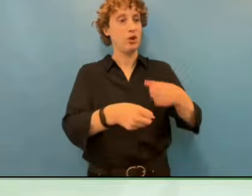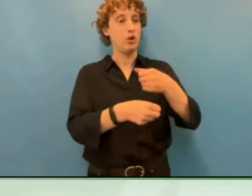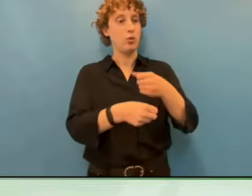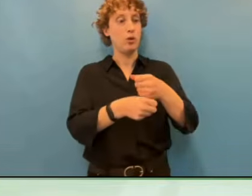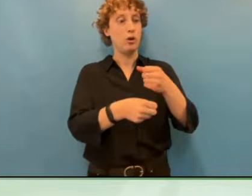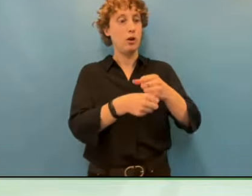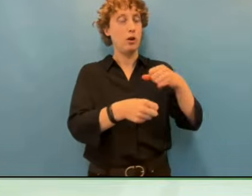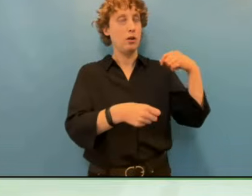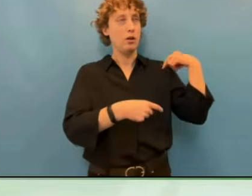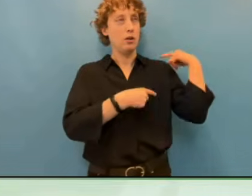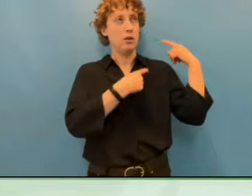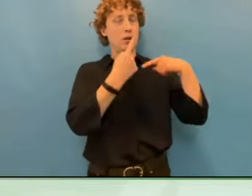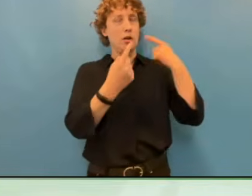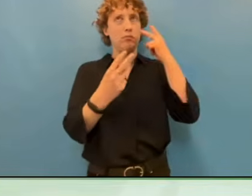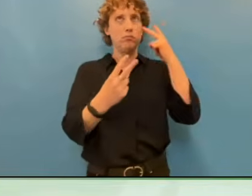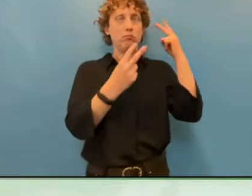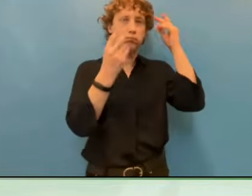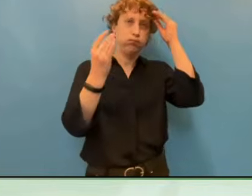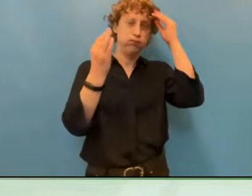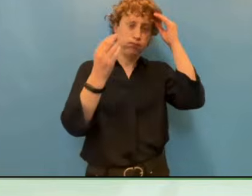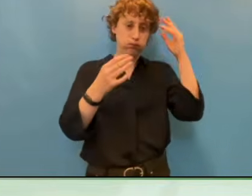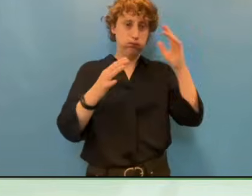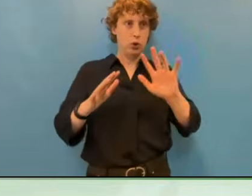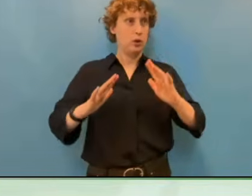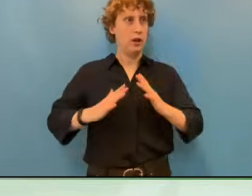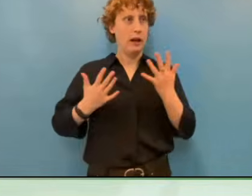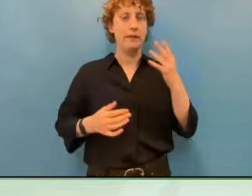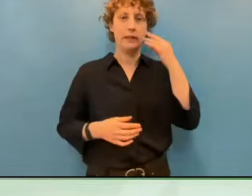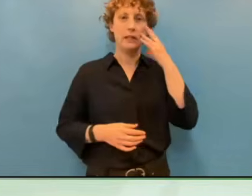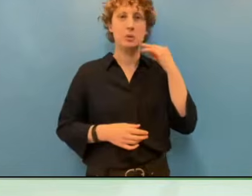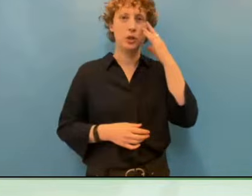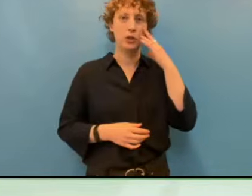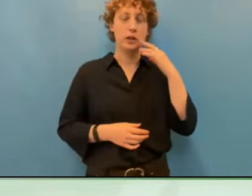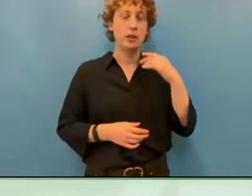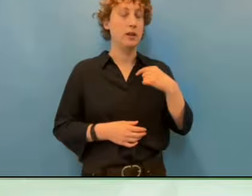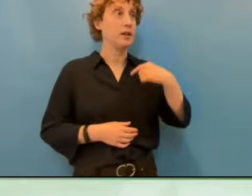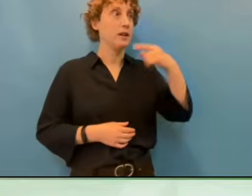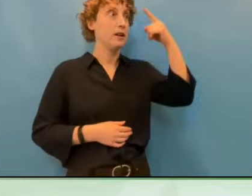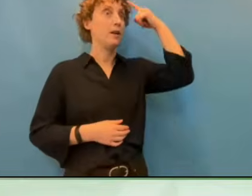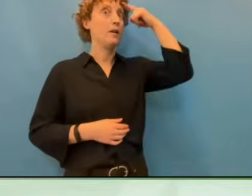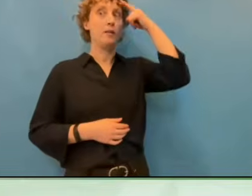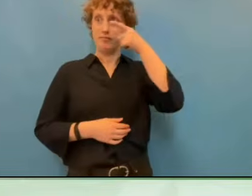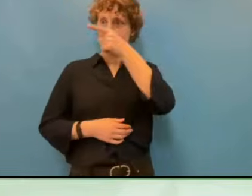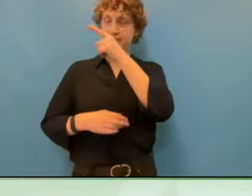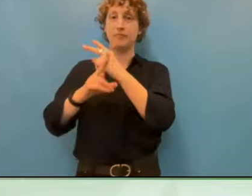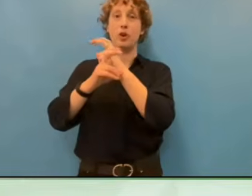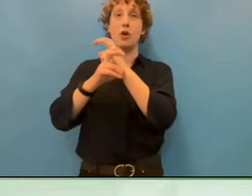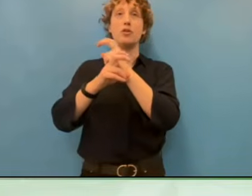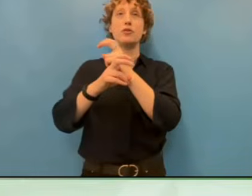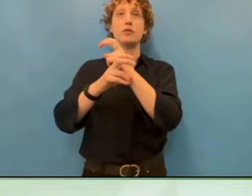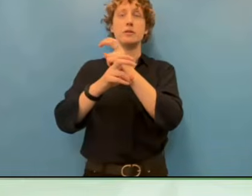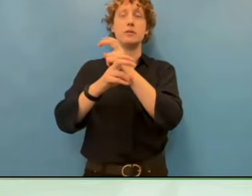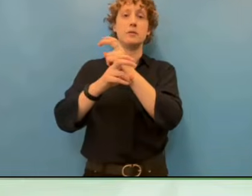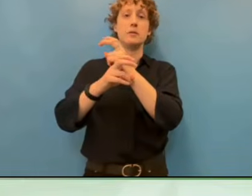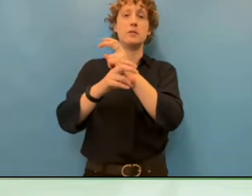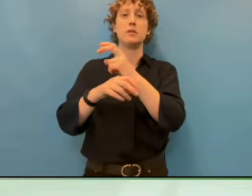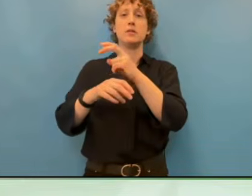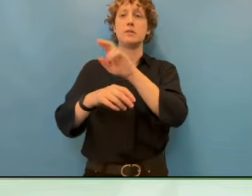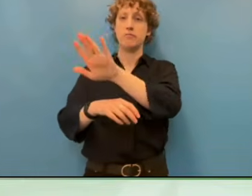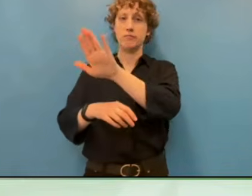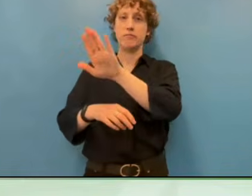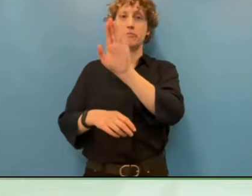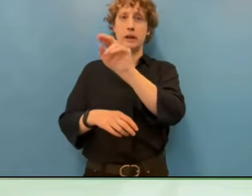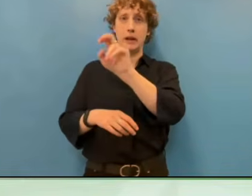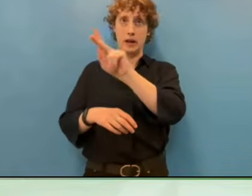hear actually that the Austrian National Bank established a financial inclusion forum before